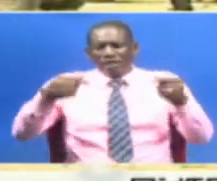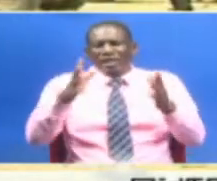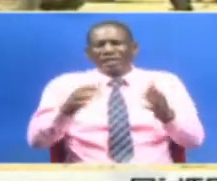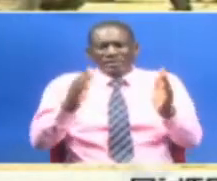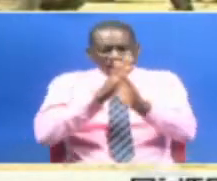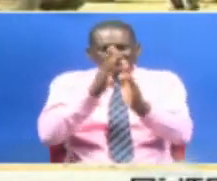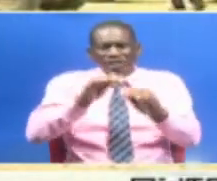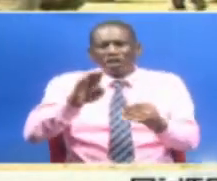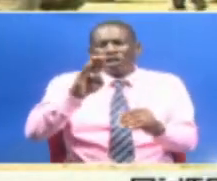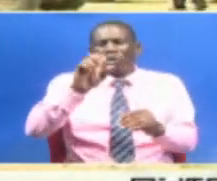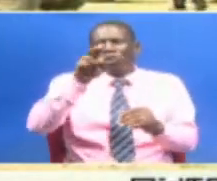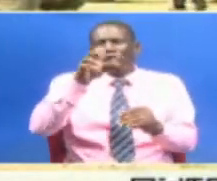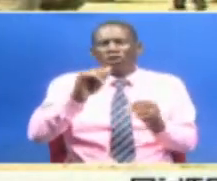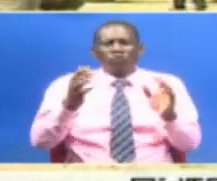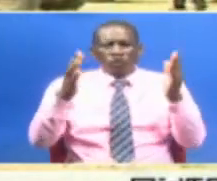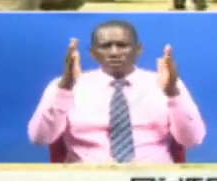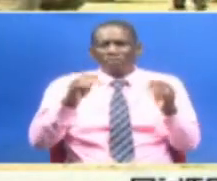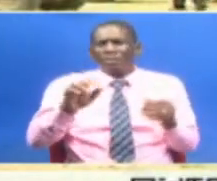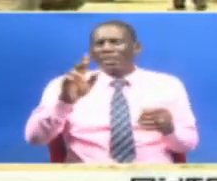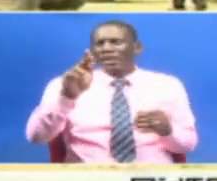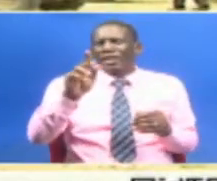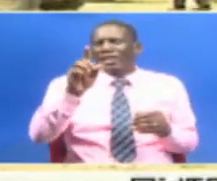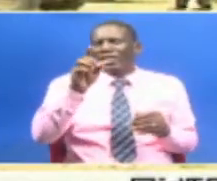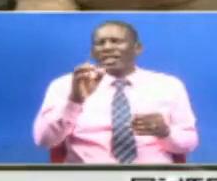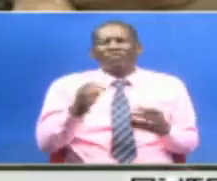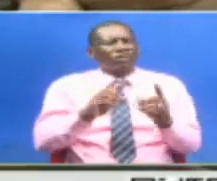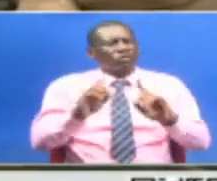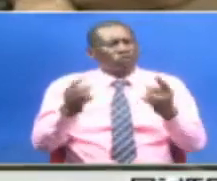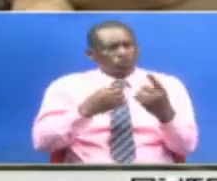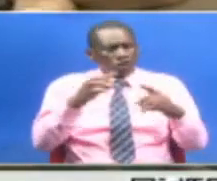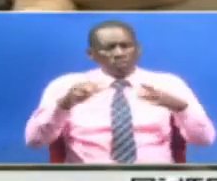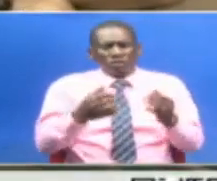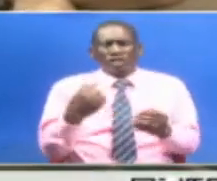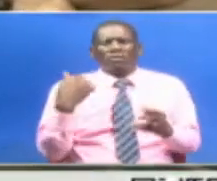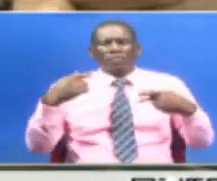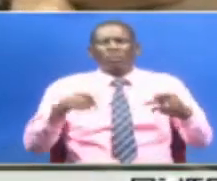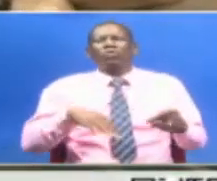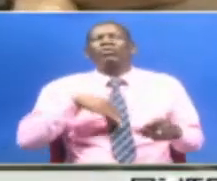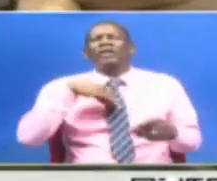KDF has remained tight-lipped on the number of those who were killed as